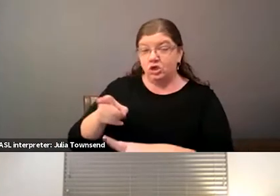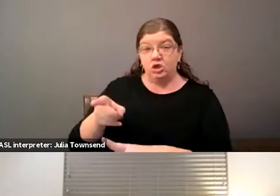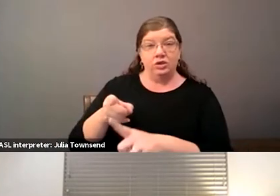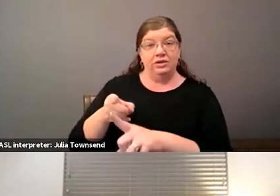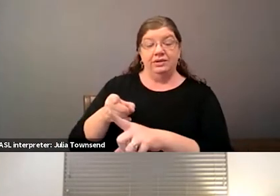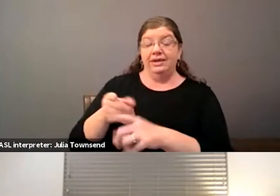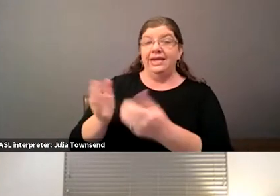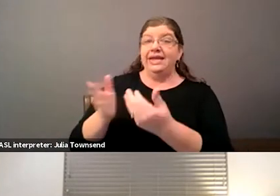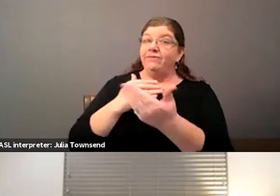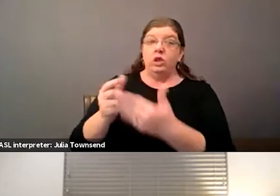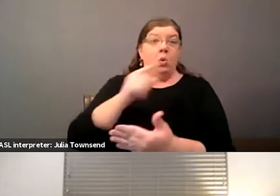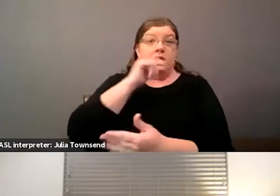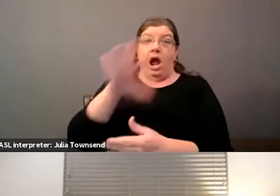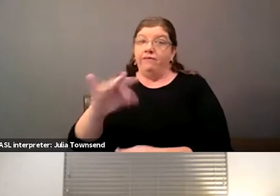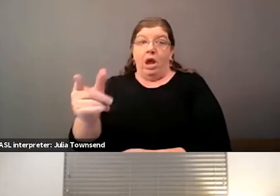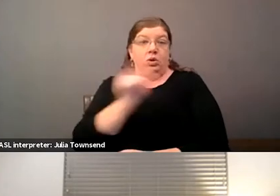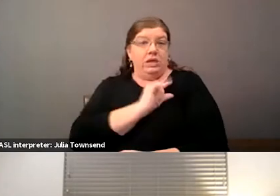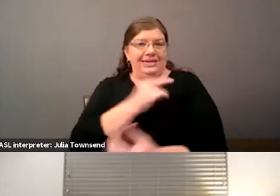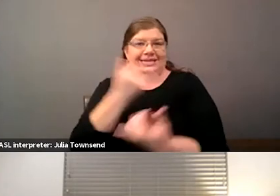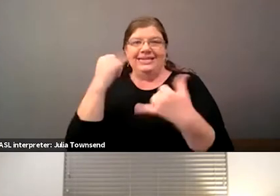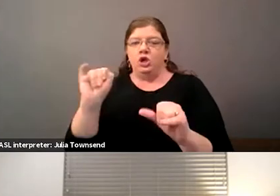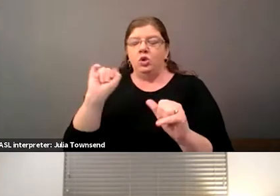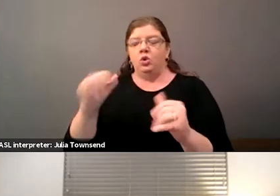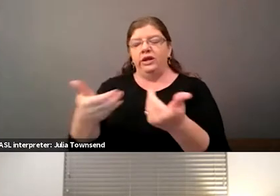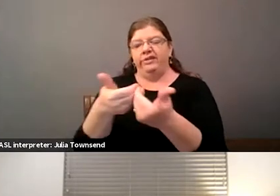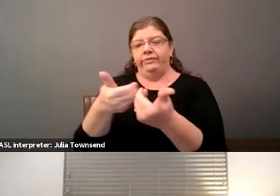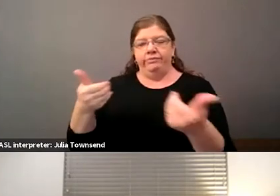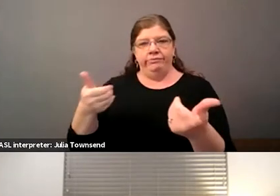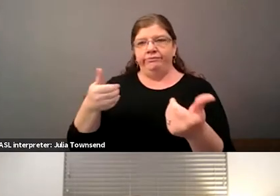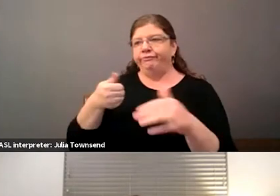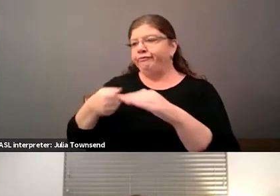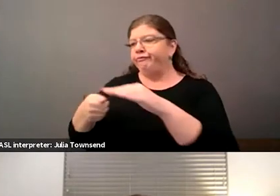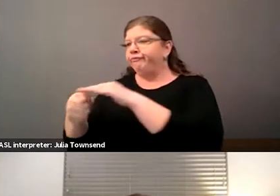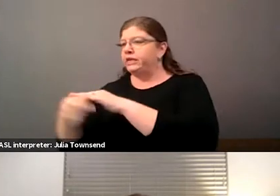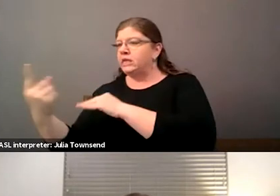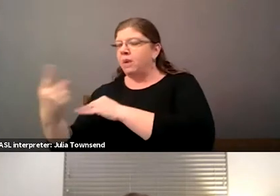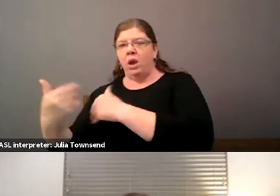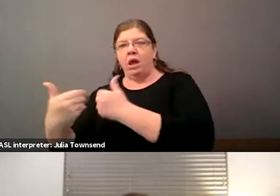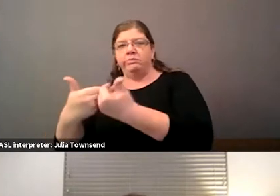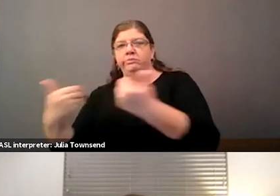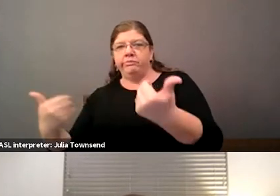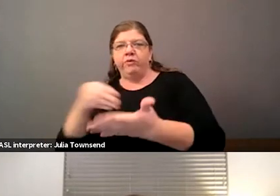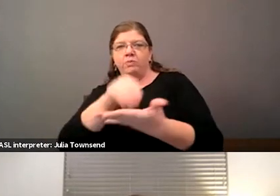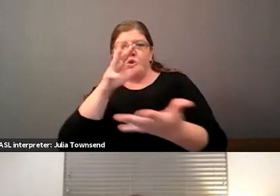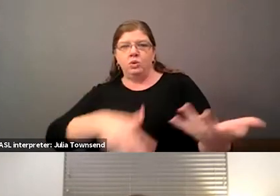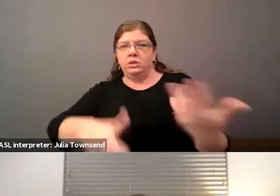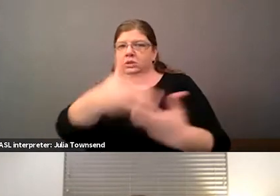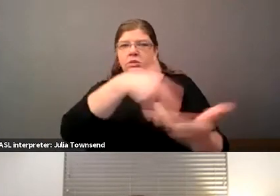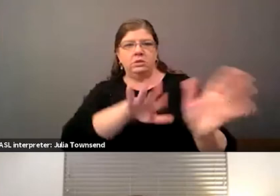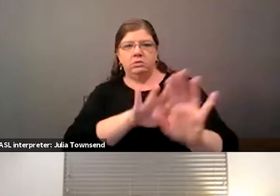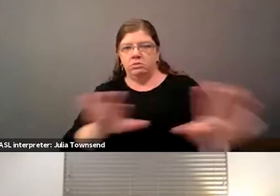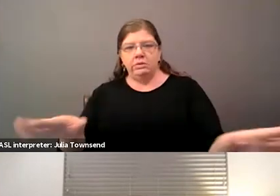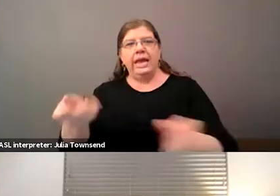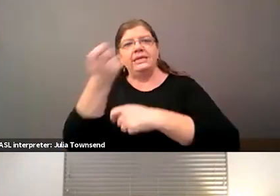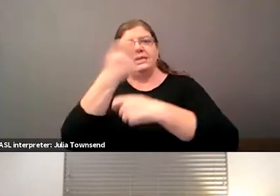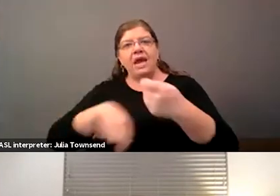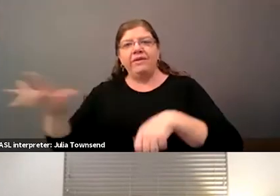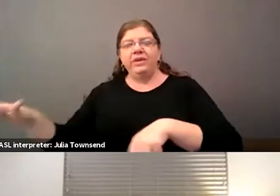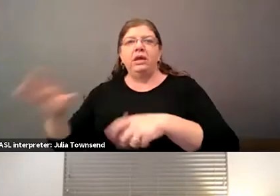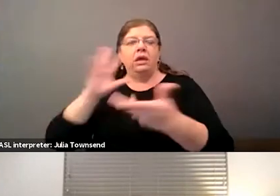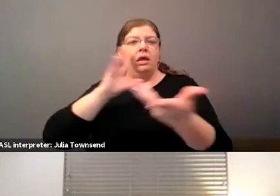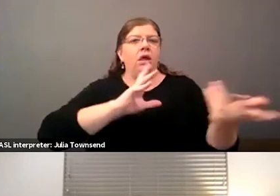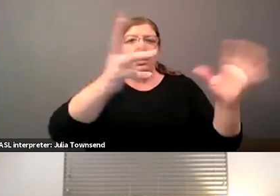he though he wasn't convicted you could have put him aside somewhere else instead of the havoc he wrecked